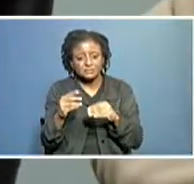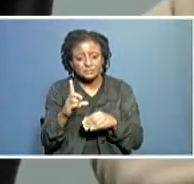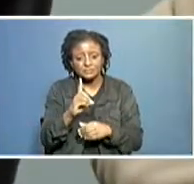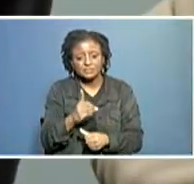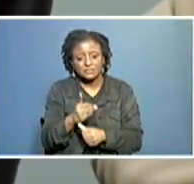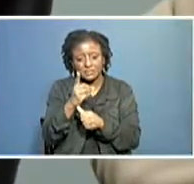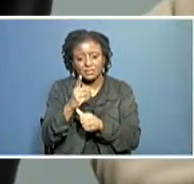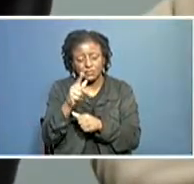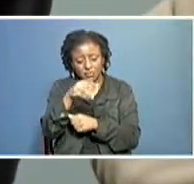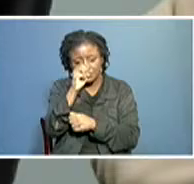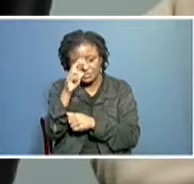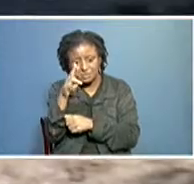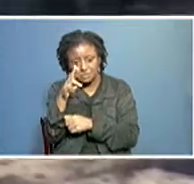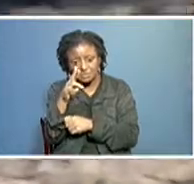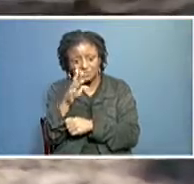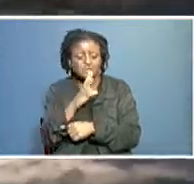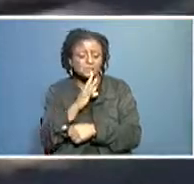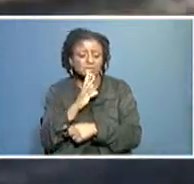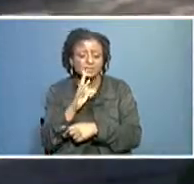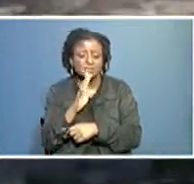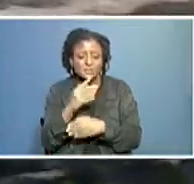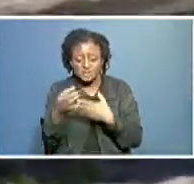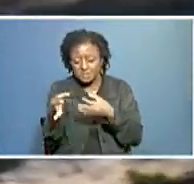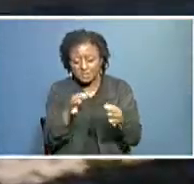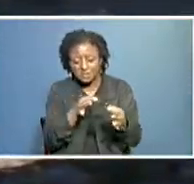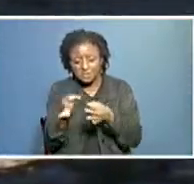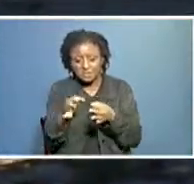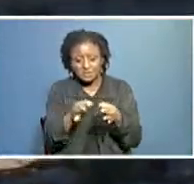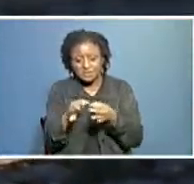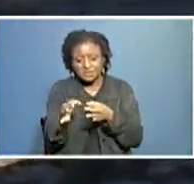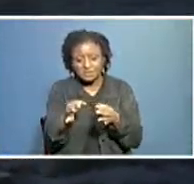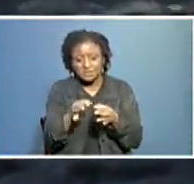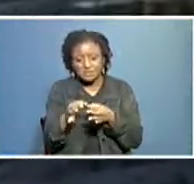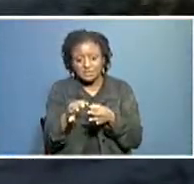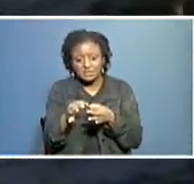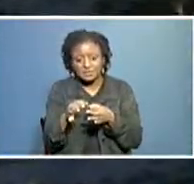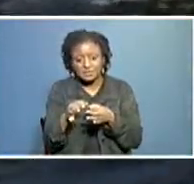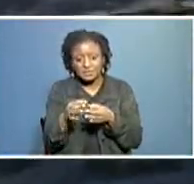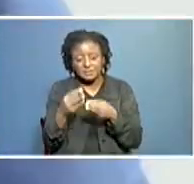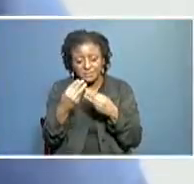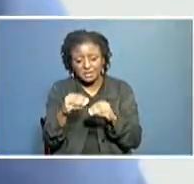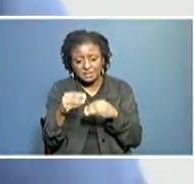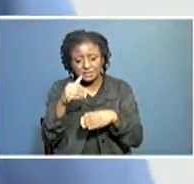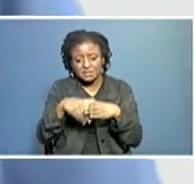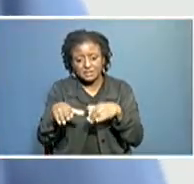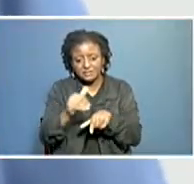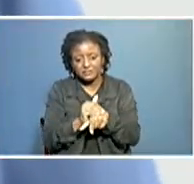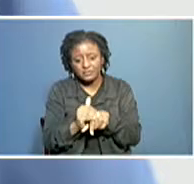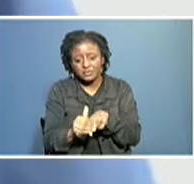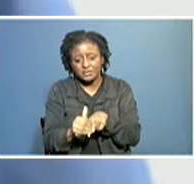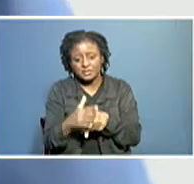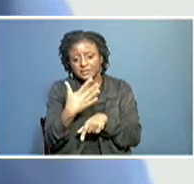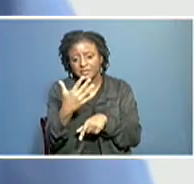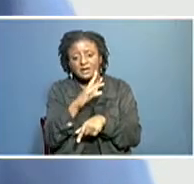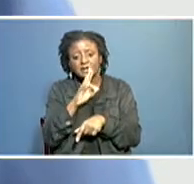Chester Cooper, touted details of priority marketing in Florida. There are 30 million Americans living in Florida